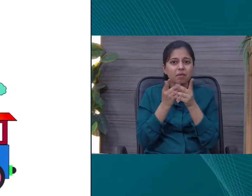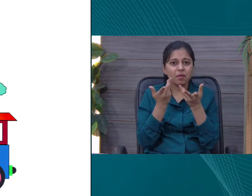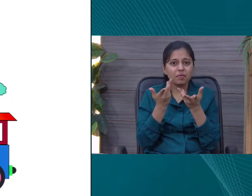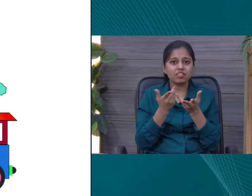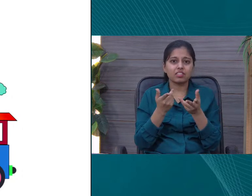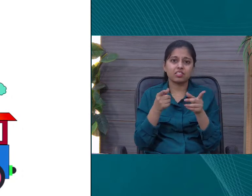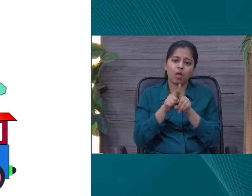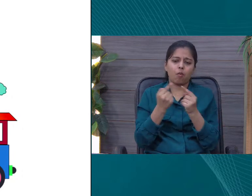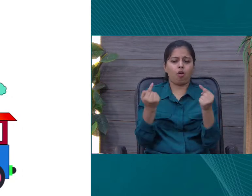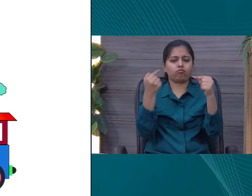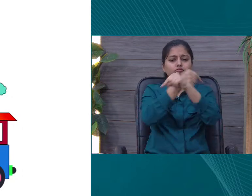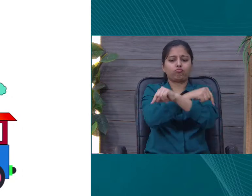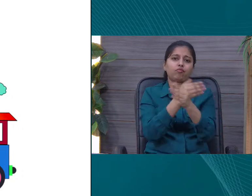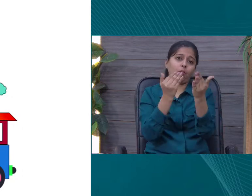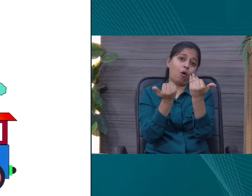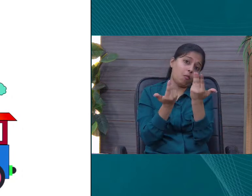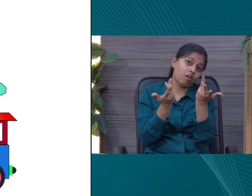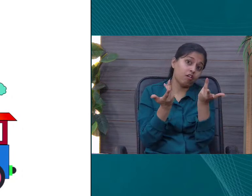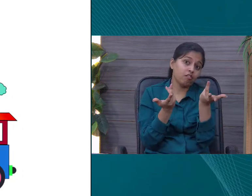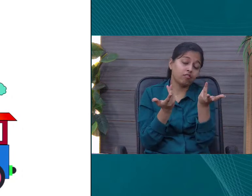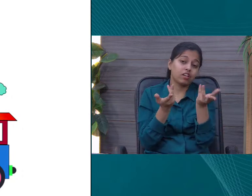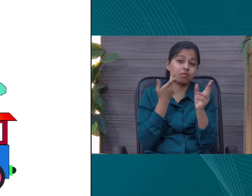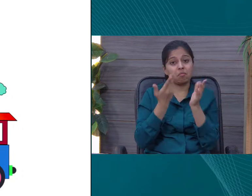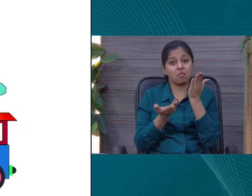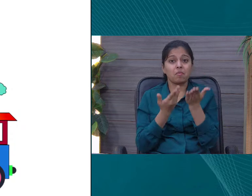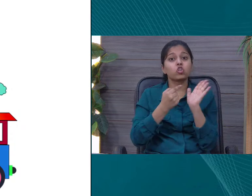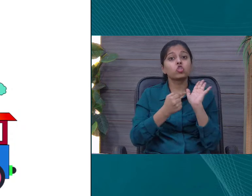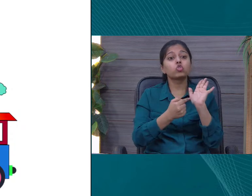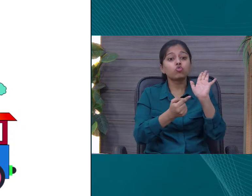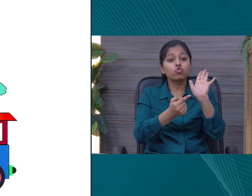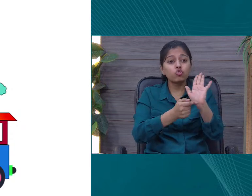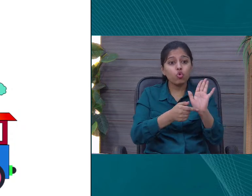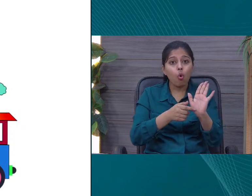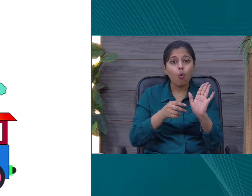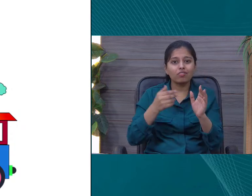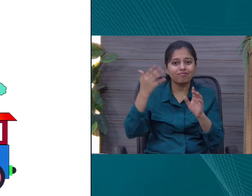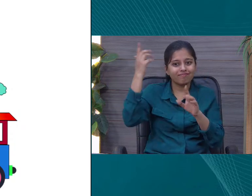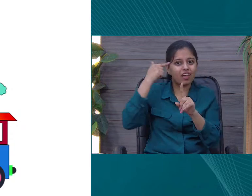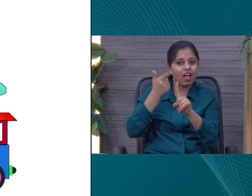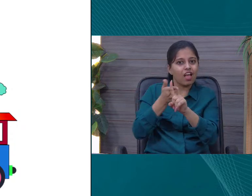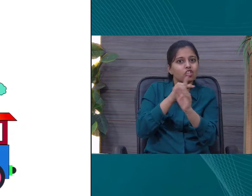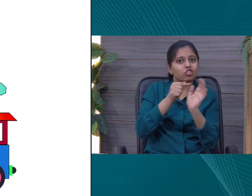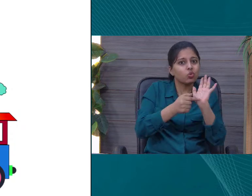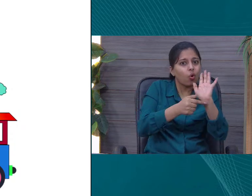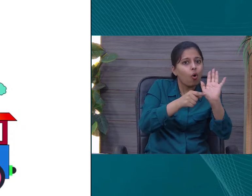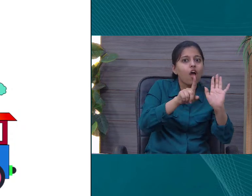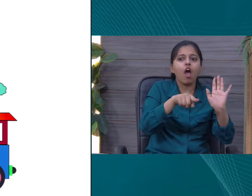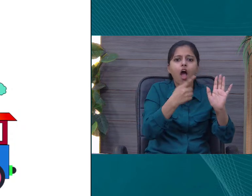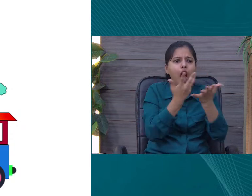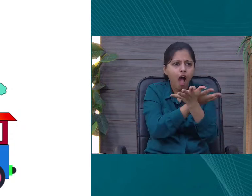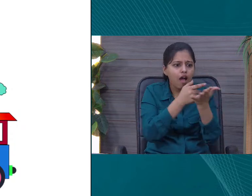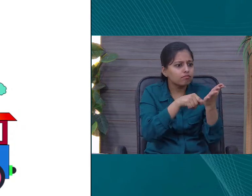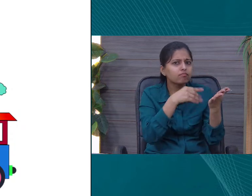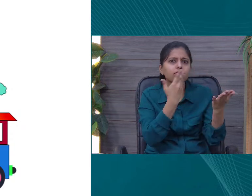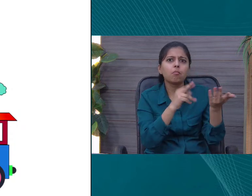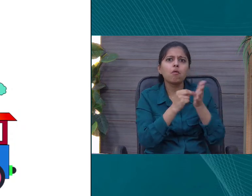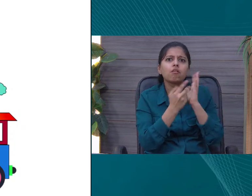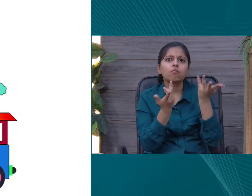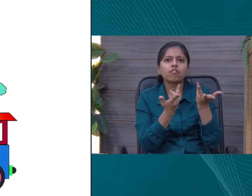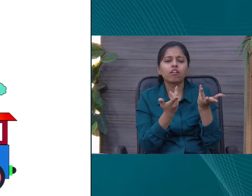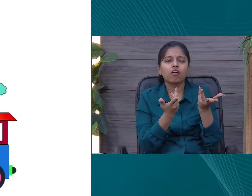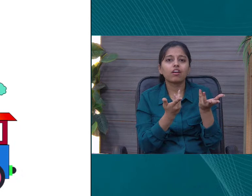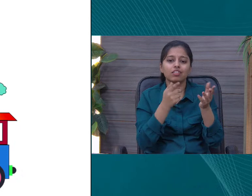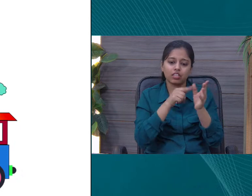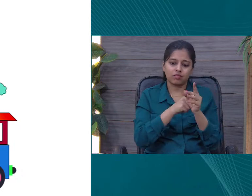vice versa. Vice versa means we can show the shadows of the objects to the students. We can give it to them in